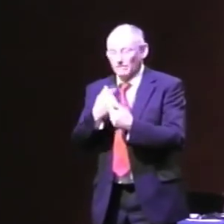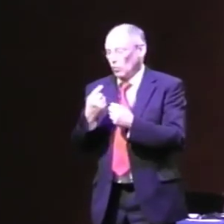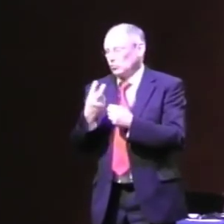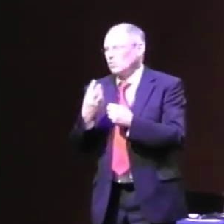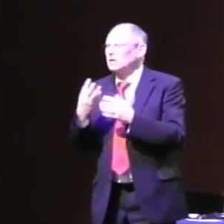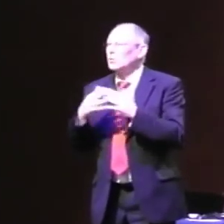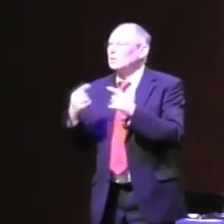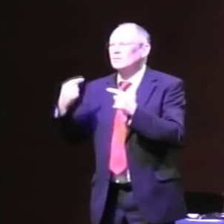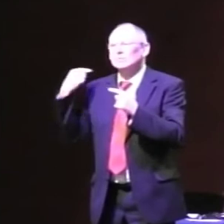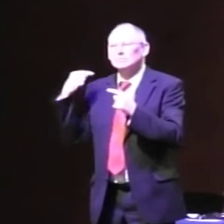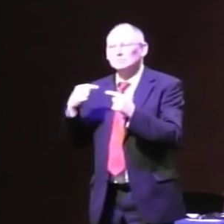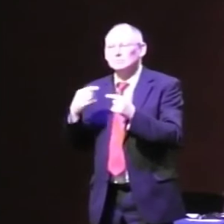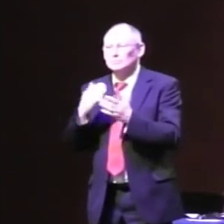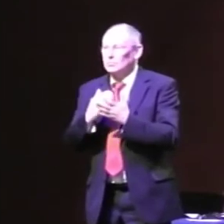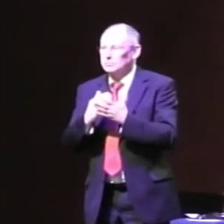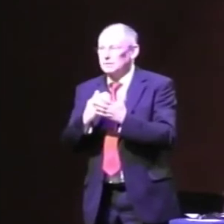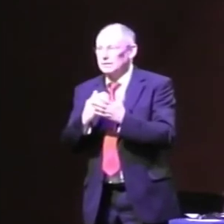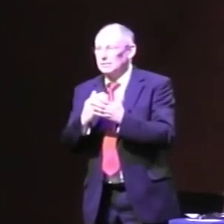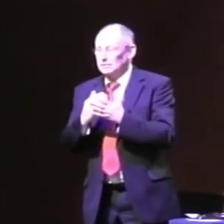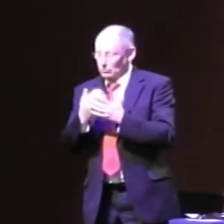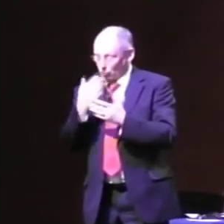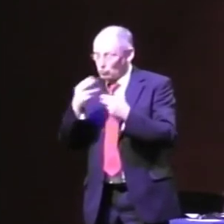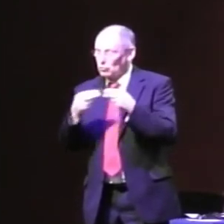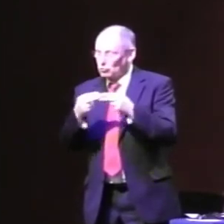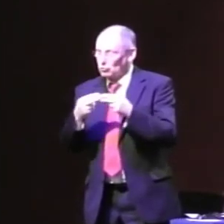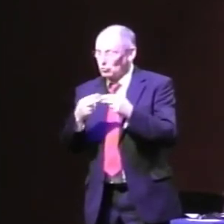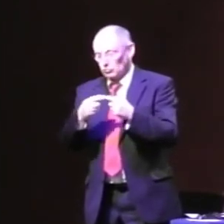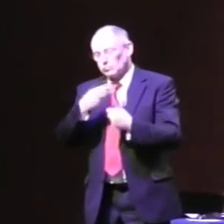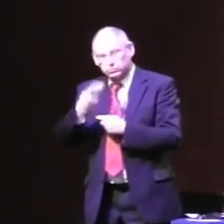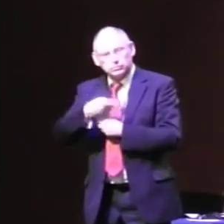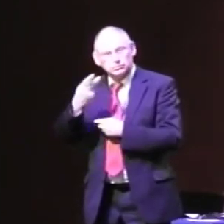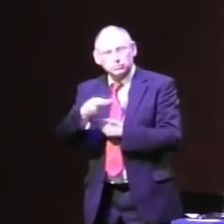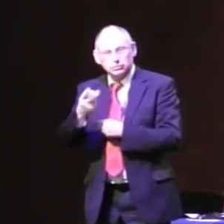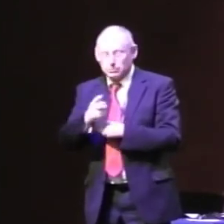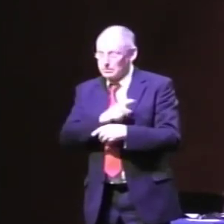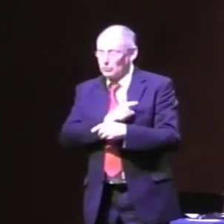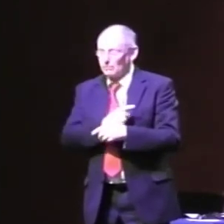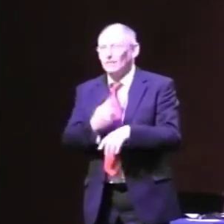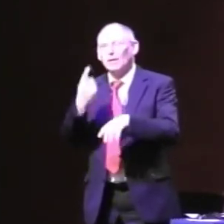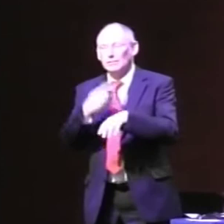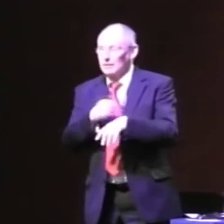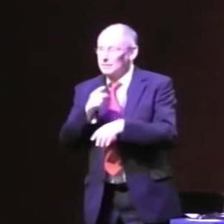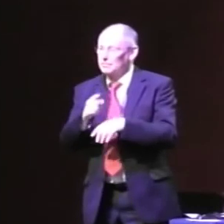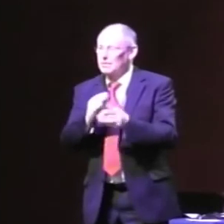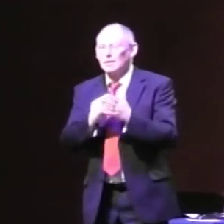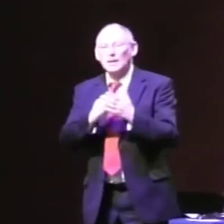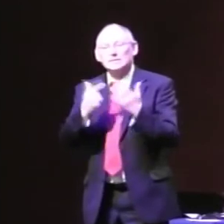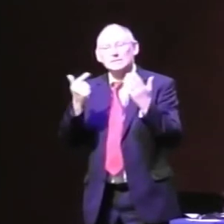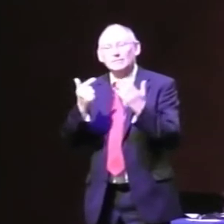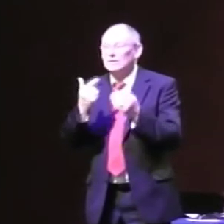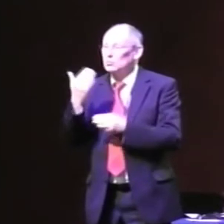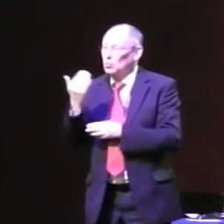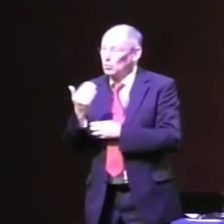three weeks, it has been the leading item on the news because it is unprecedented that 17